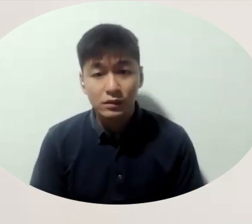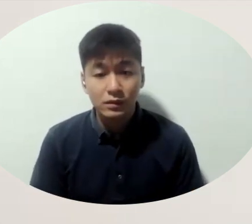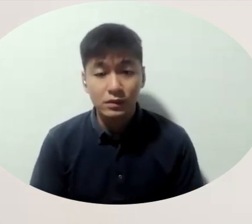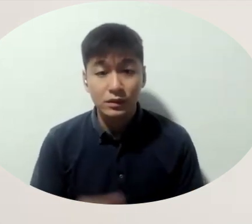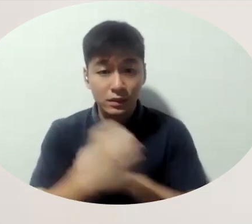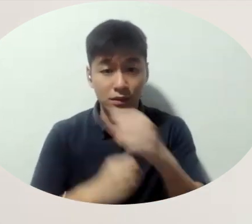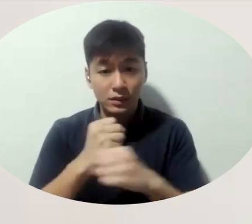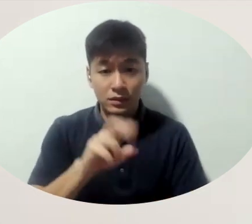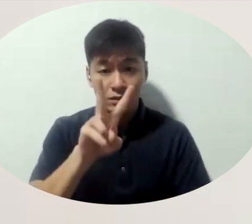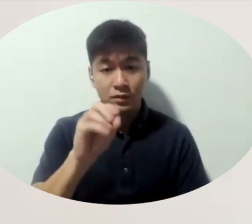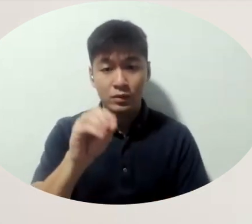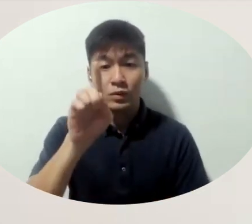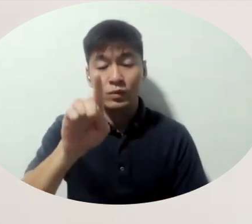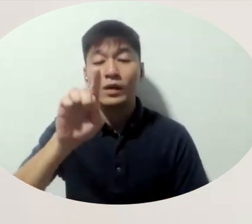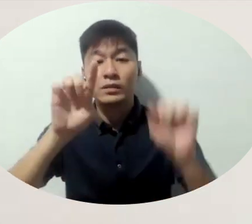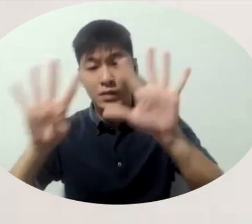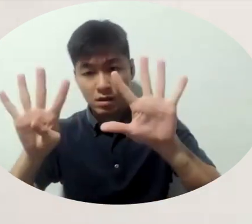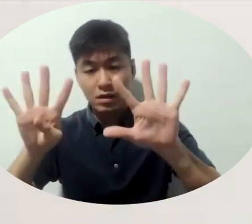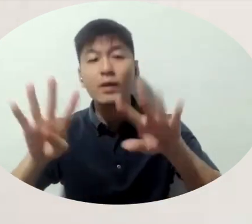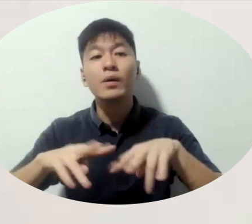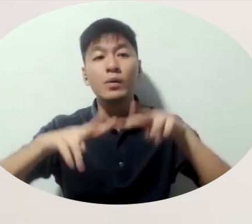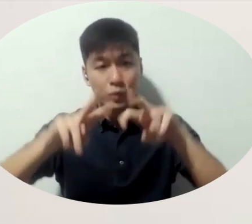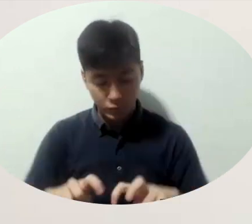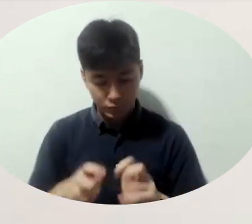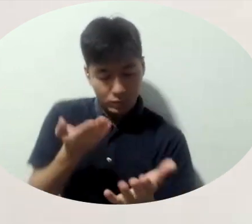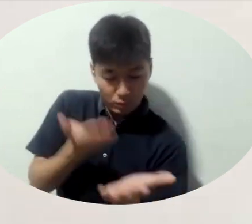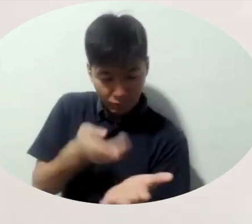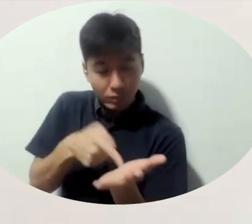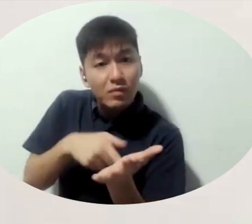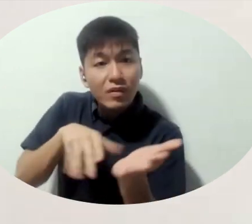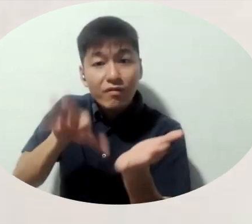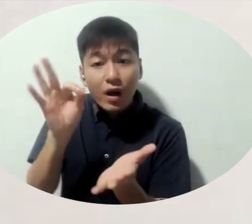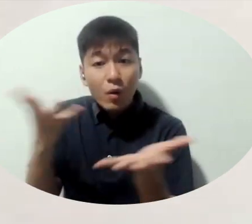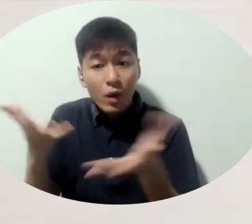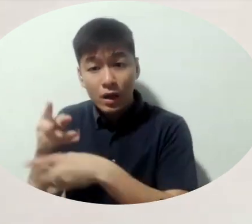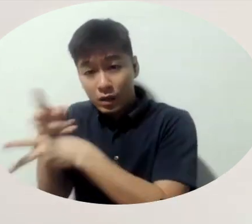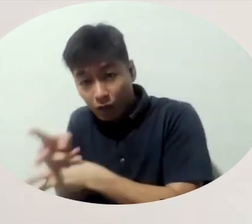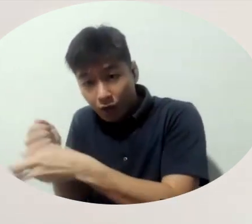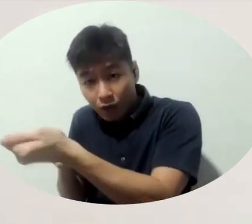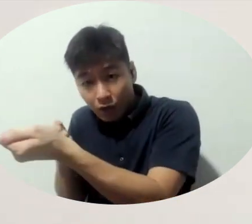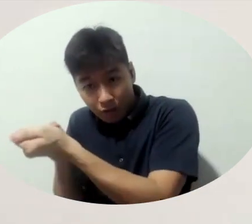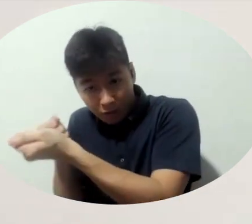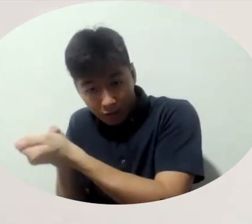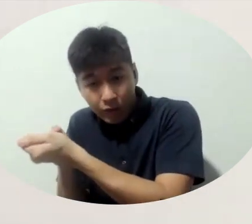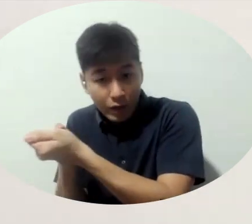$1.3 trillion per year. And 50% of that is accounted